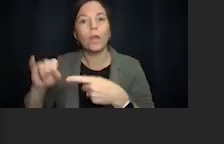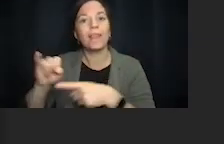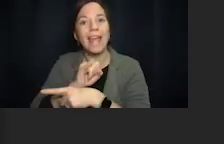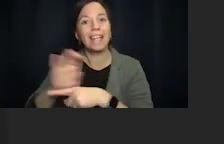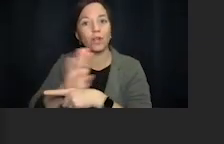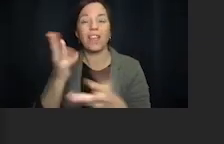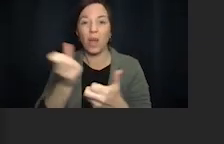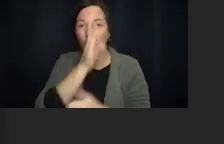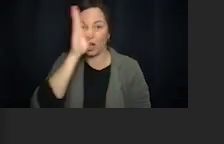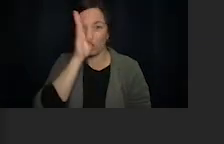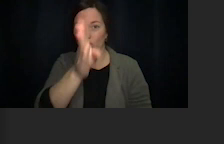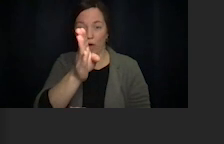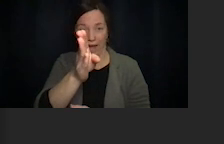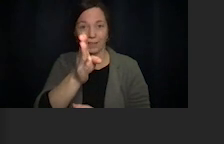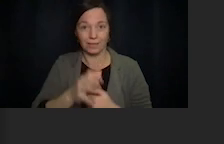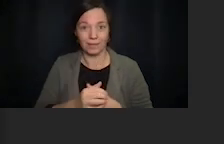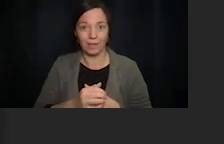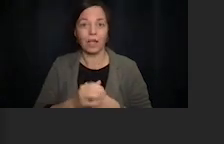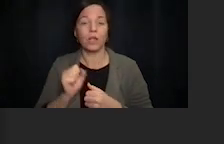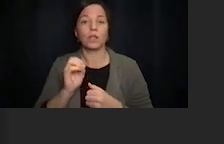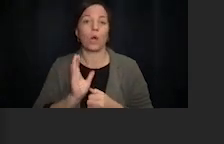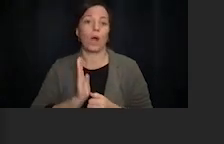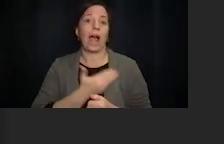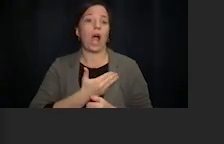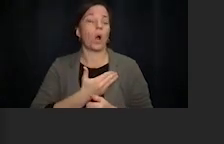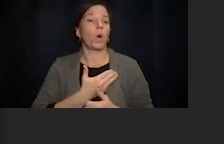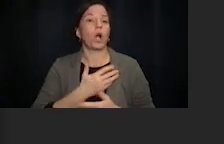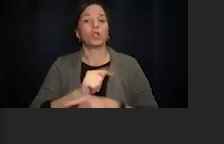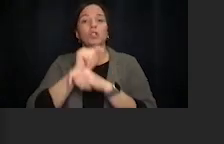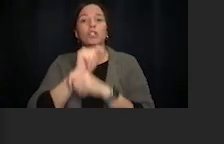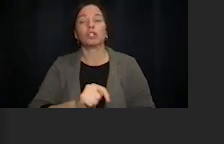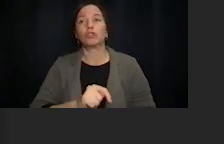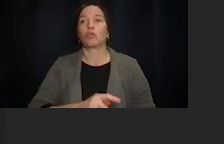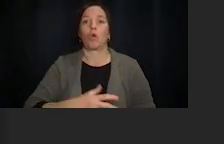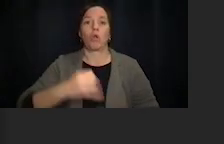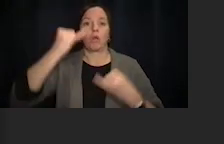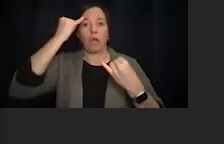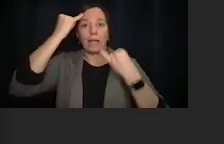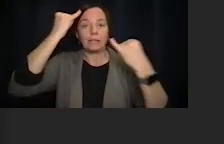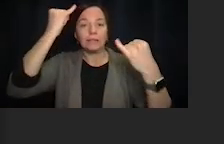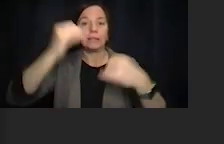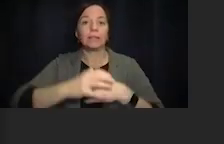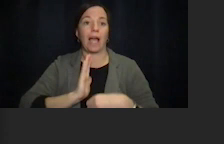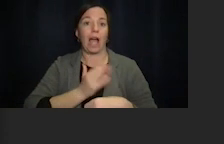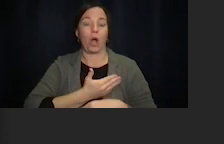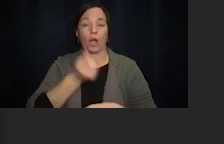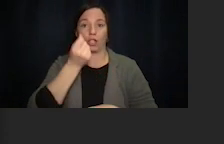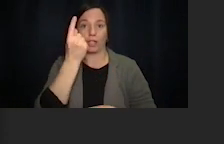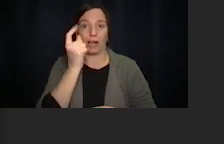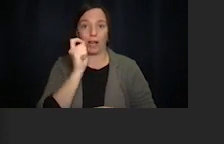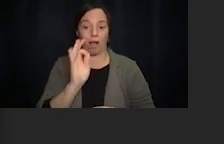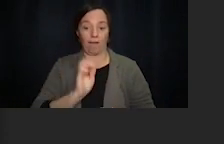direct. All right, so sort of our traditional ideology, our traditional understanding of ourselves